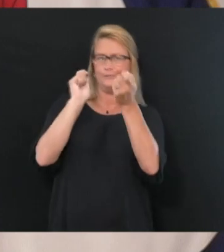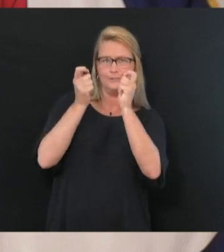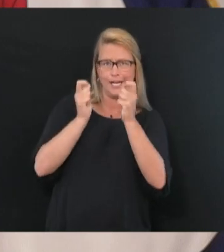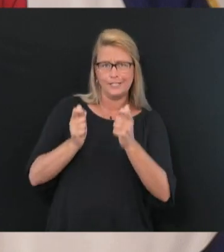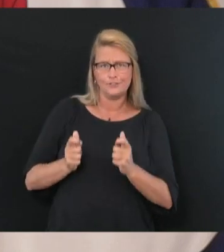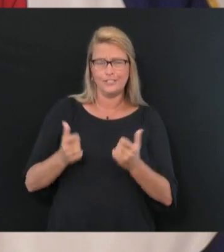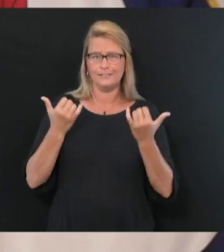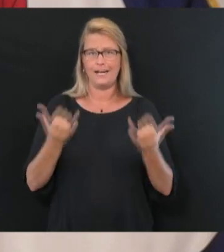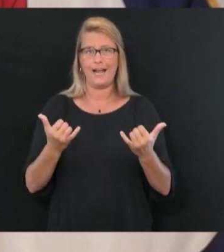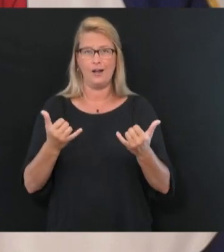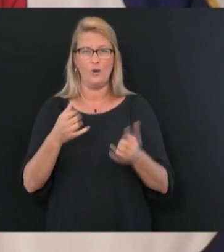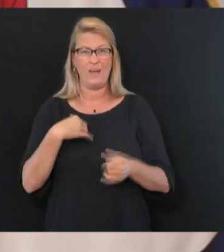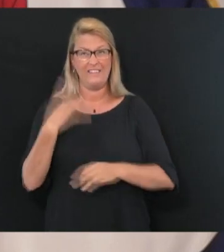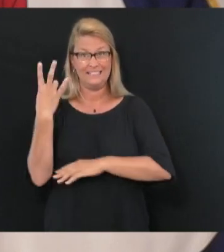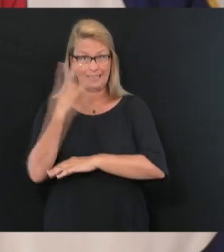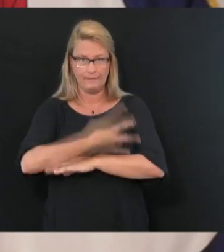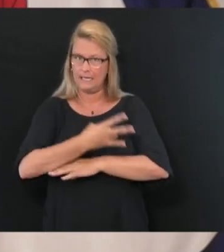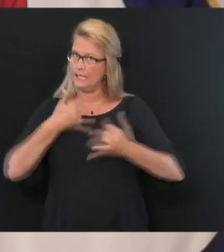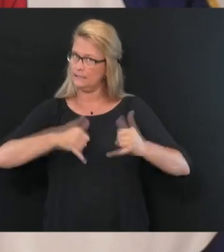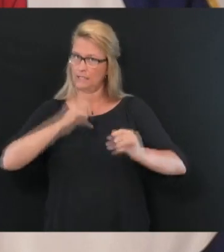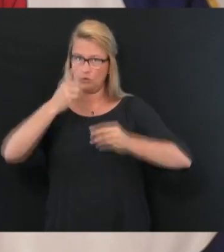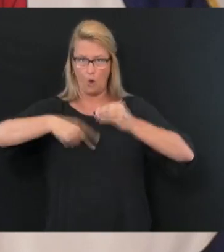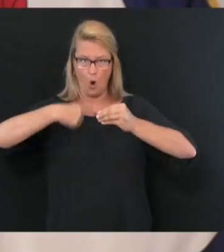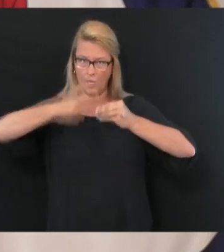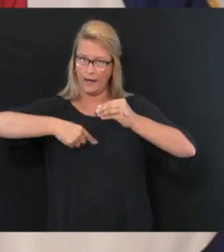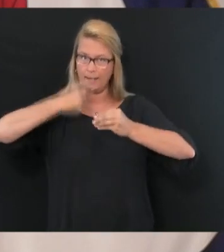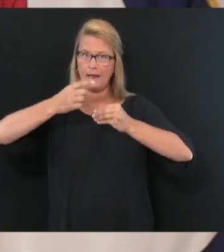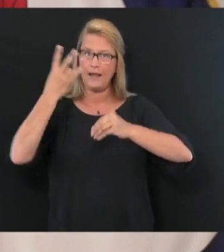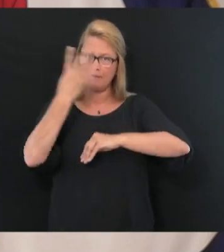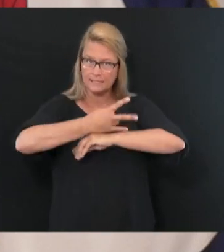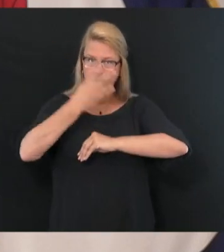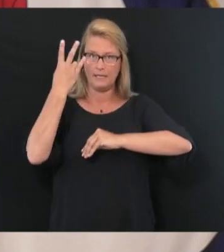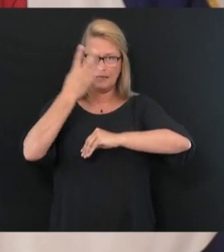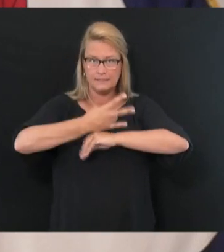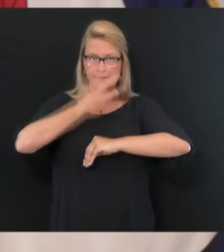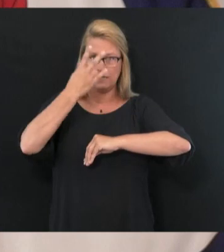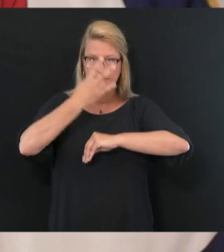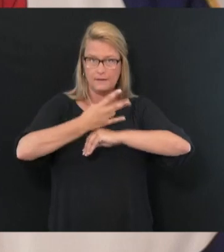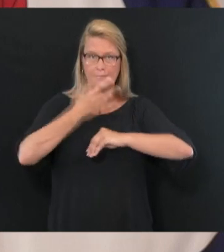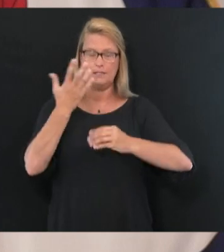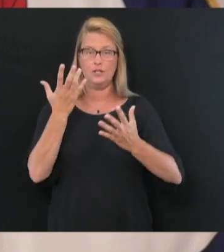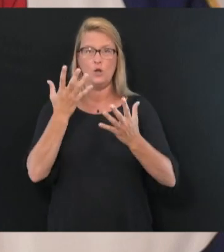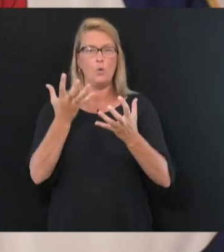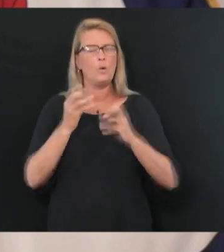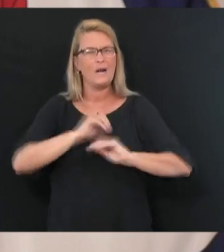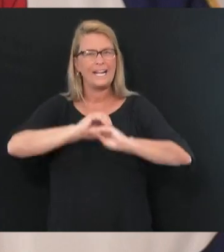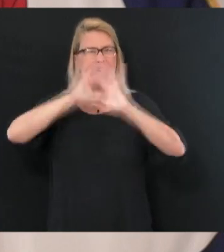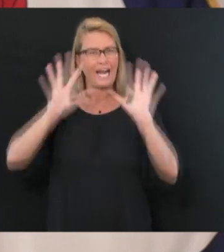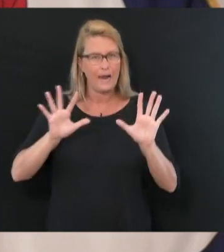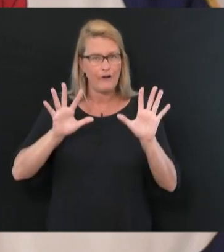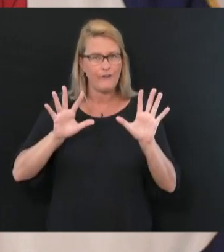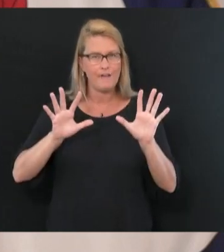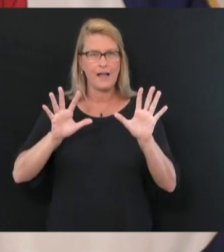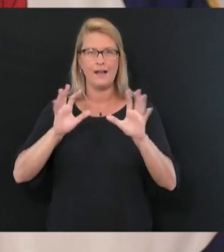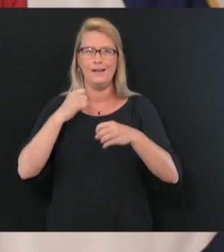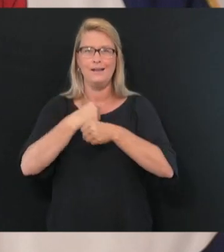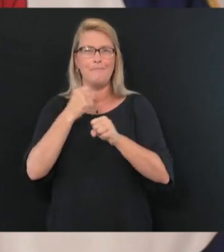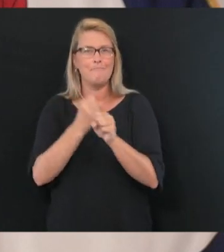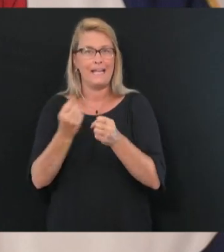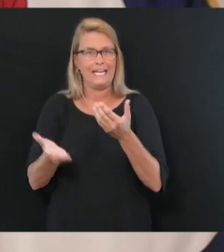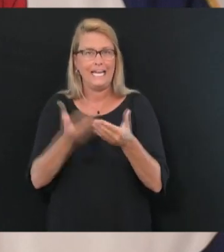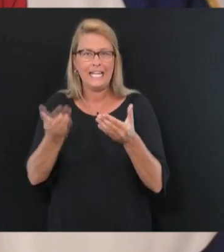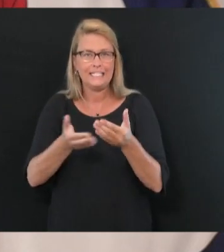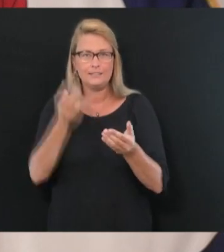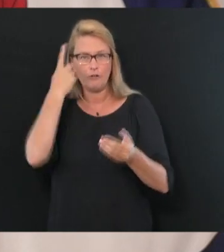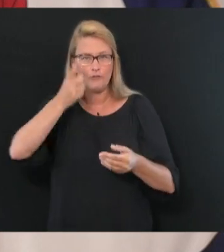7-day rolling average and everything, and all we're doing is just trying to clarify and just make it just a little bit better for everybody. And